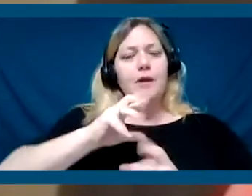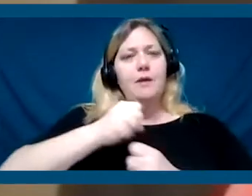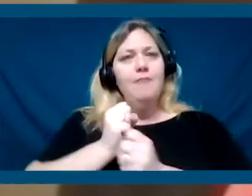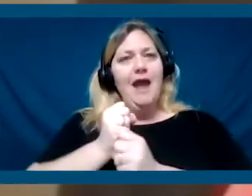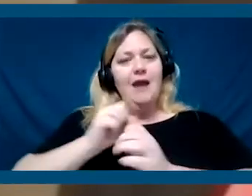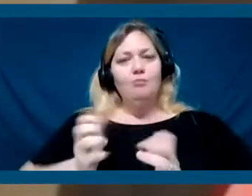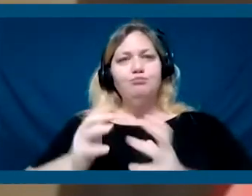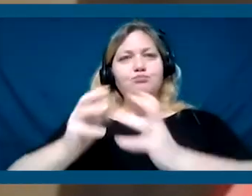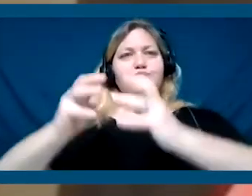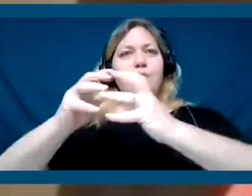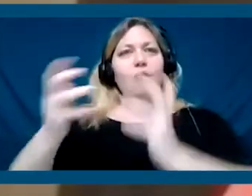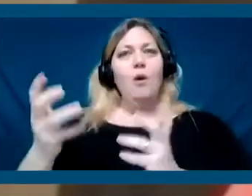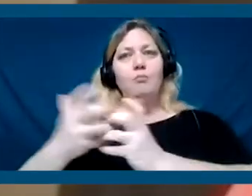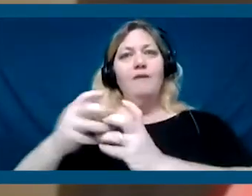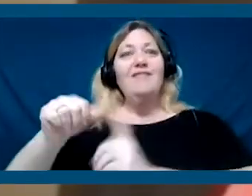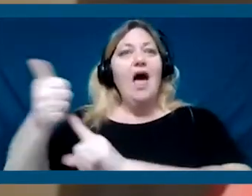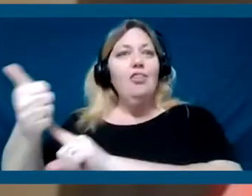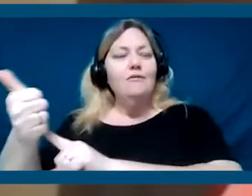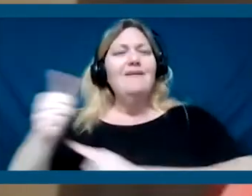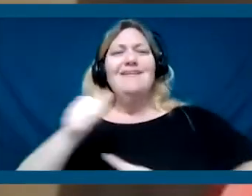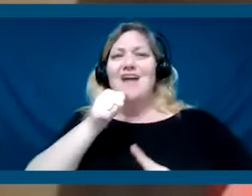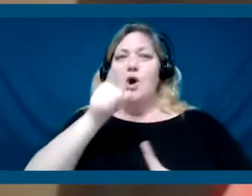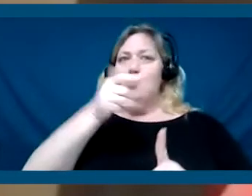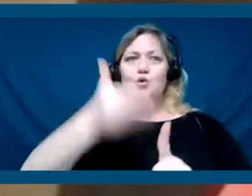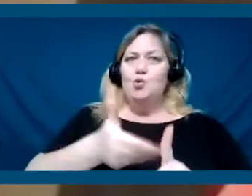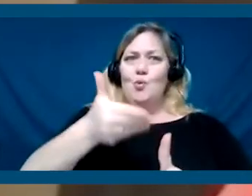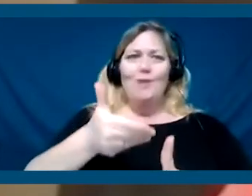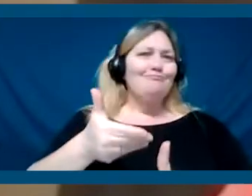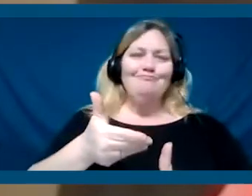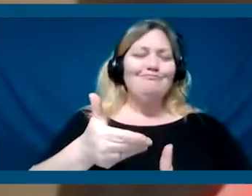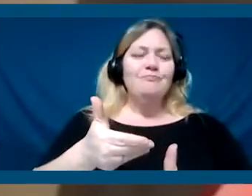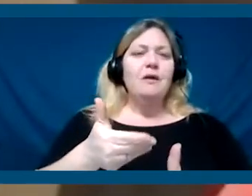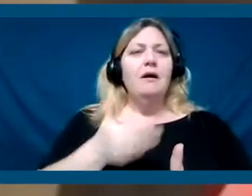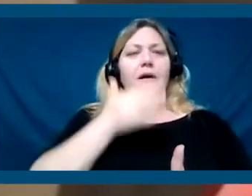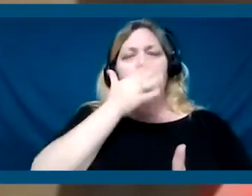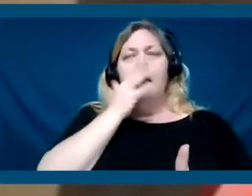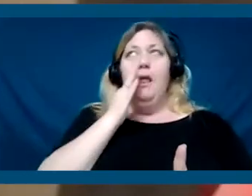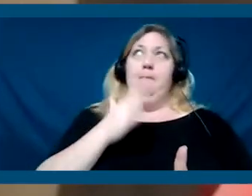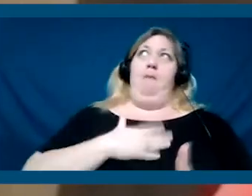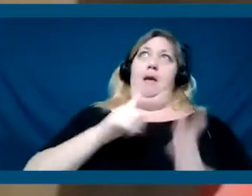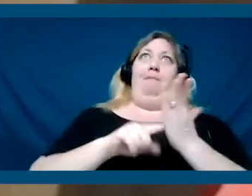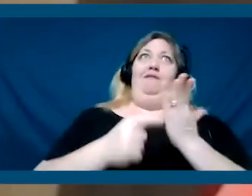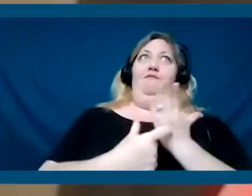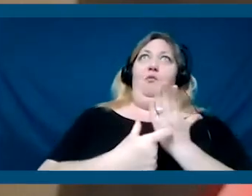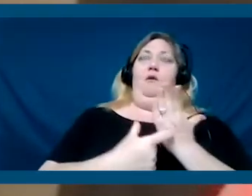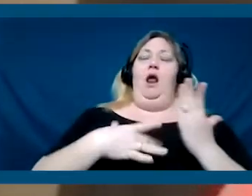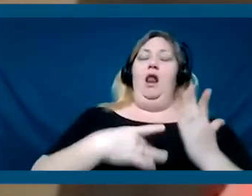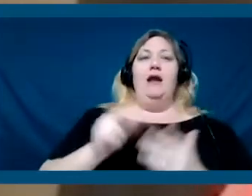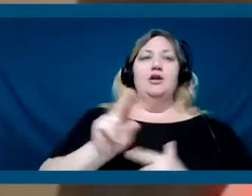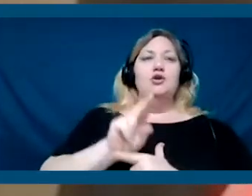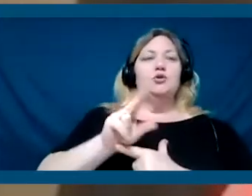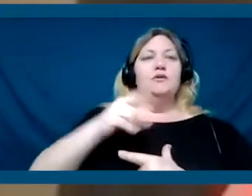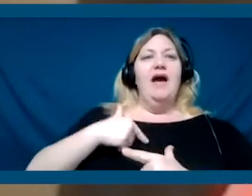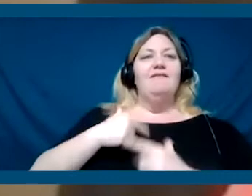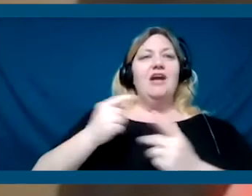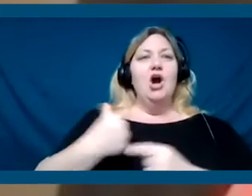other, not for who you are. Instead of being, how I like, my metaphor that I like to use is, having a